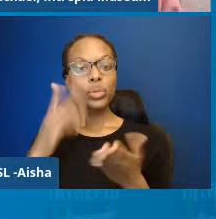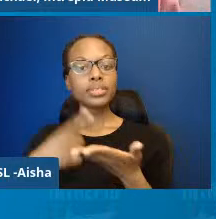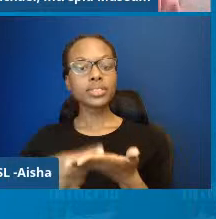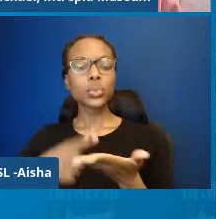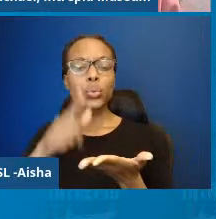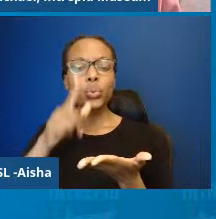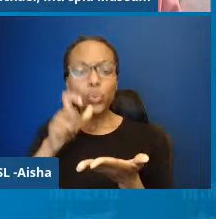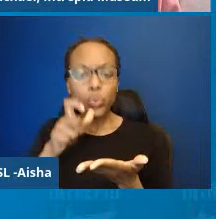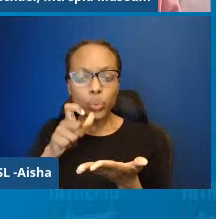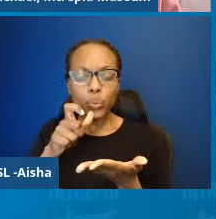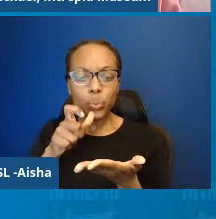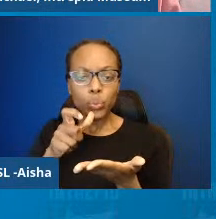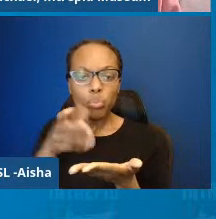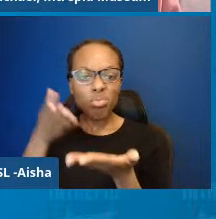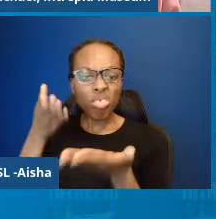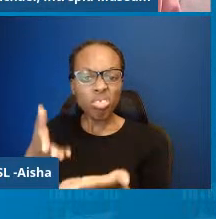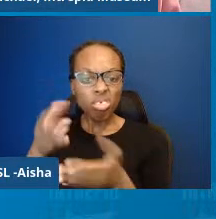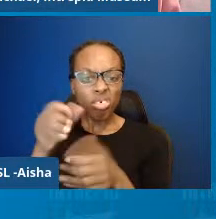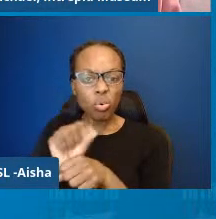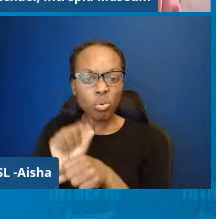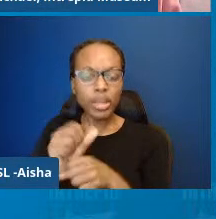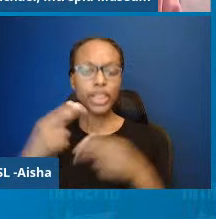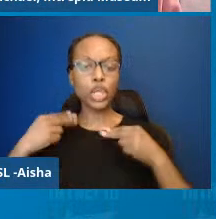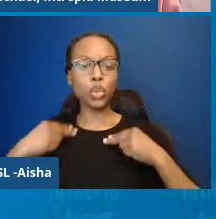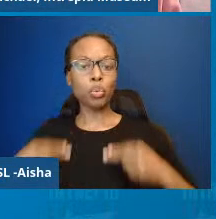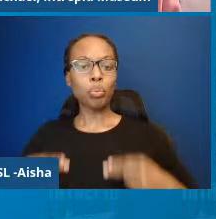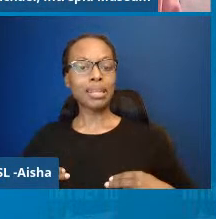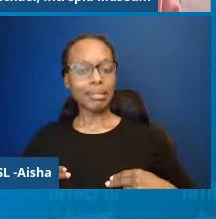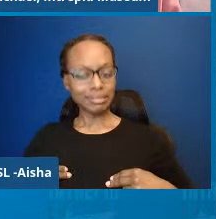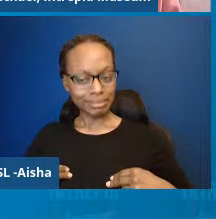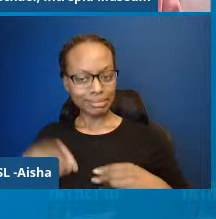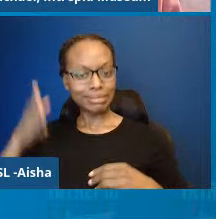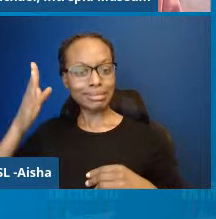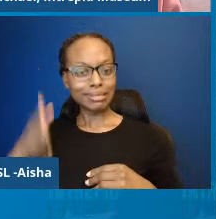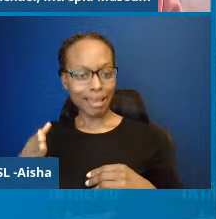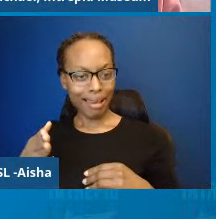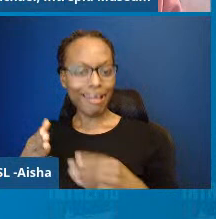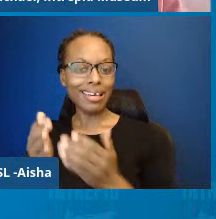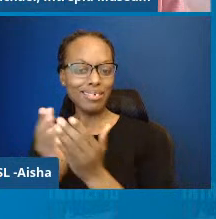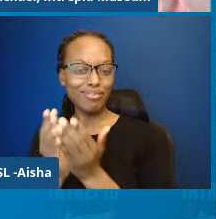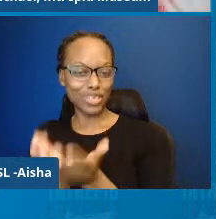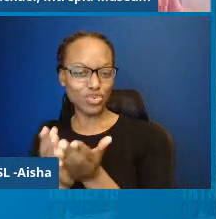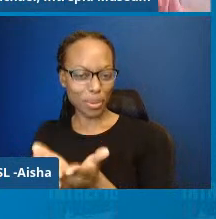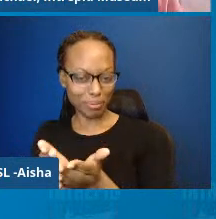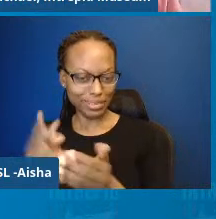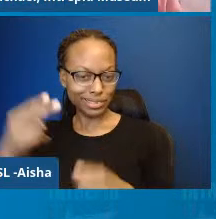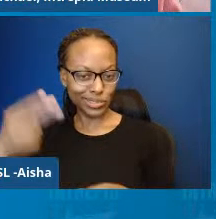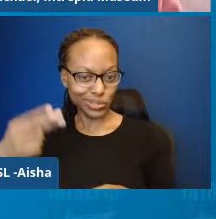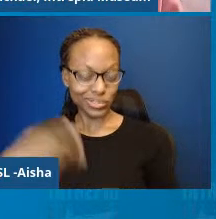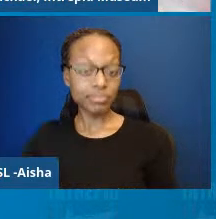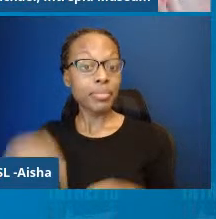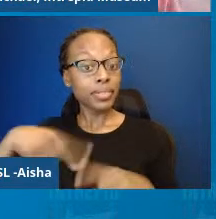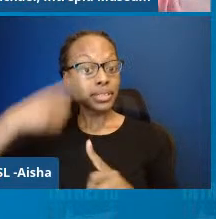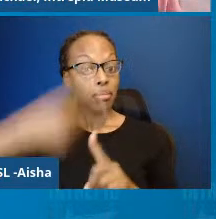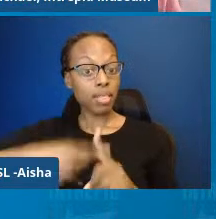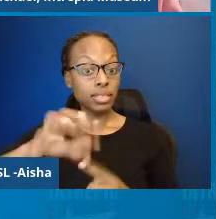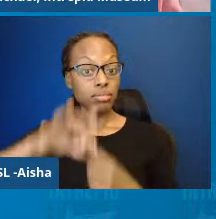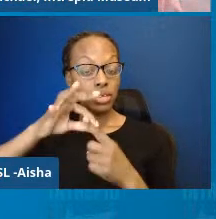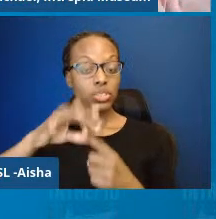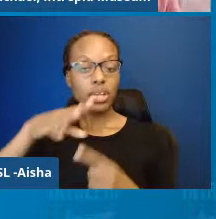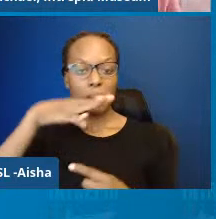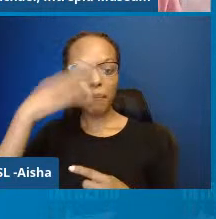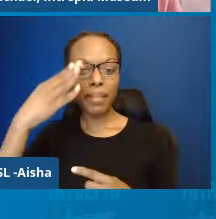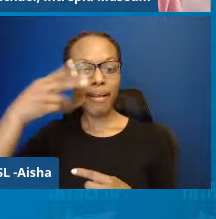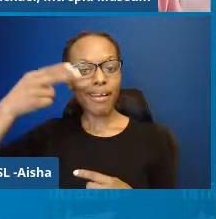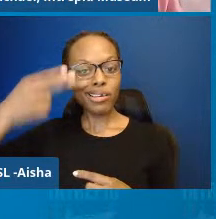the human side of Intrepid's history. And this is a special month. It is Black History Month. So we're